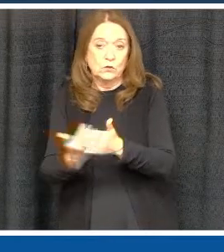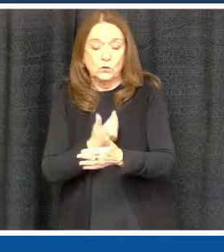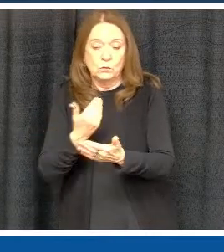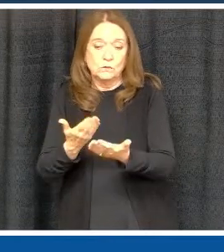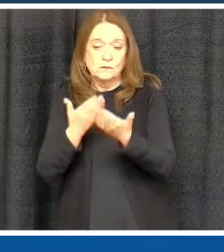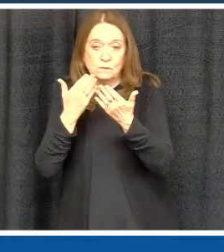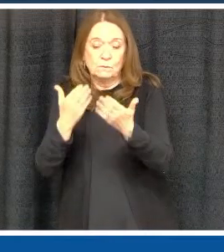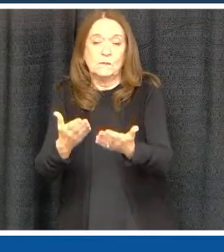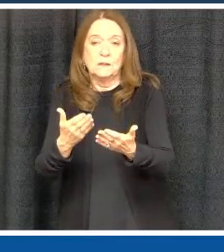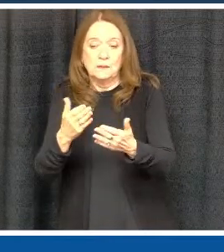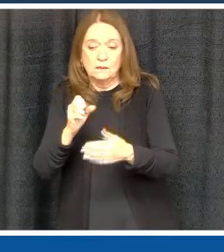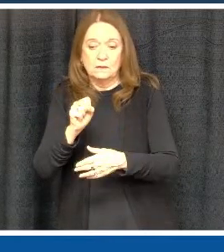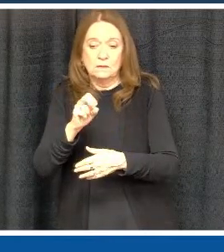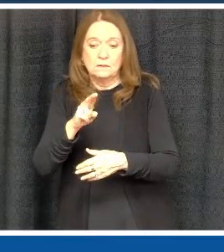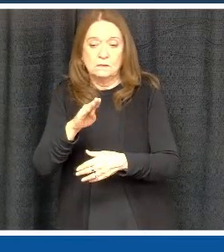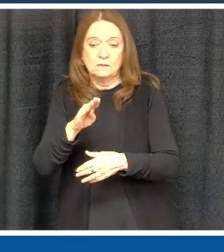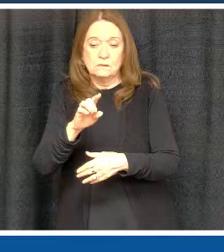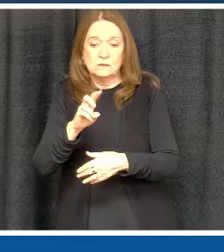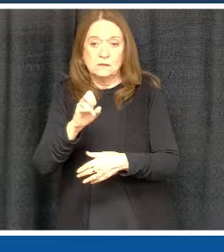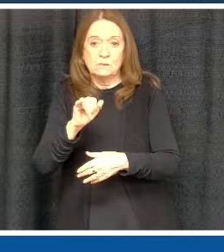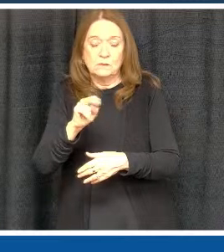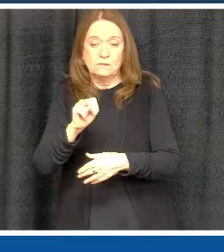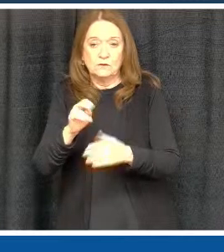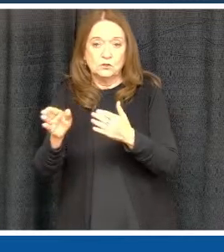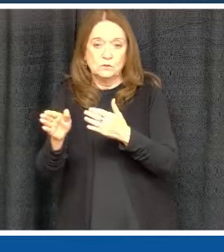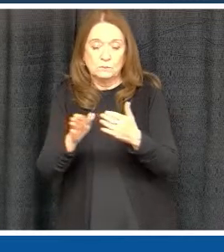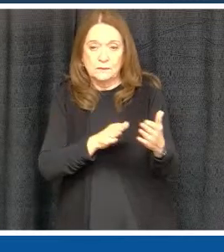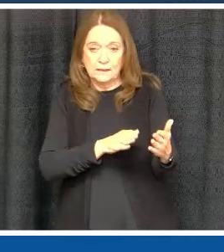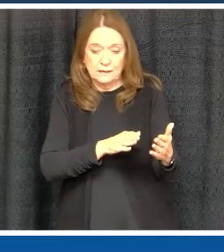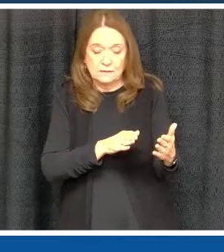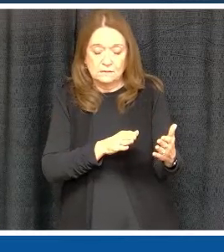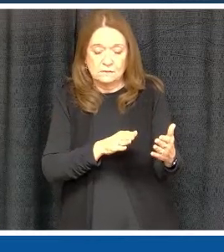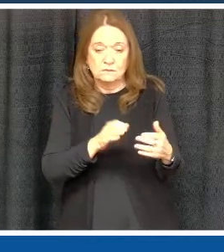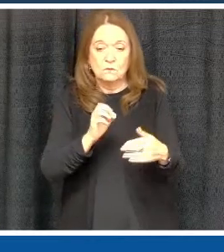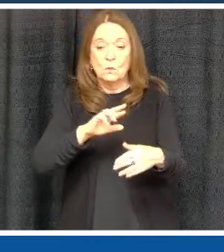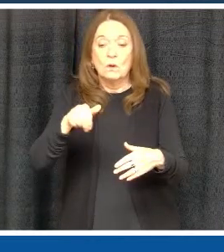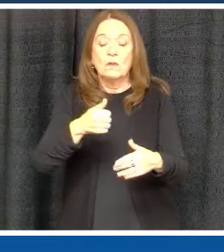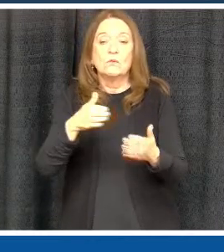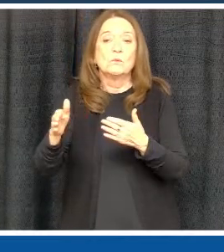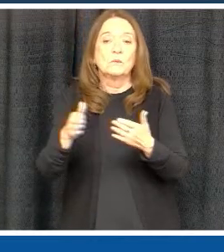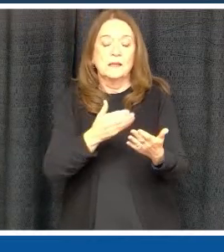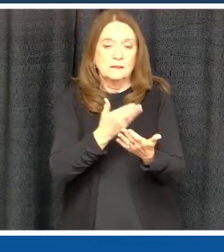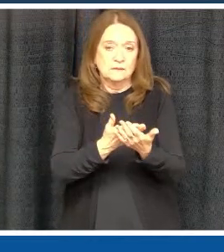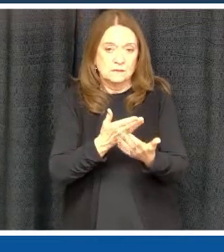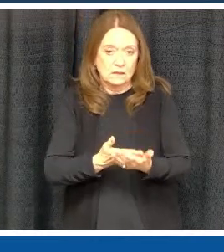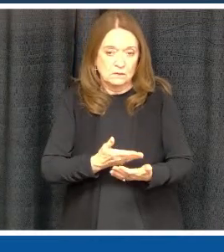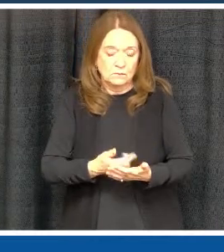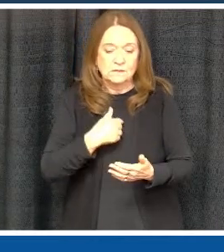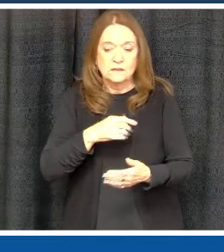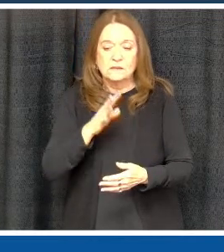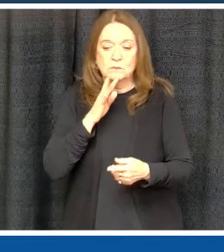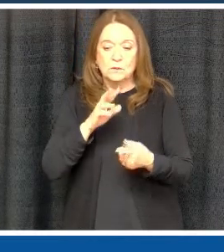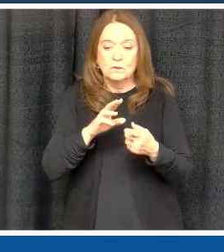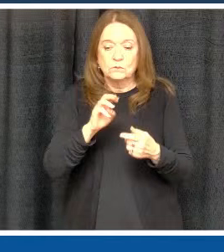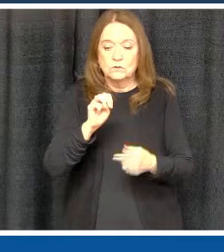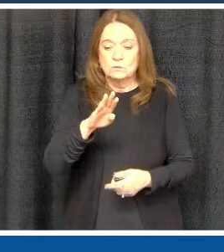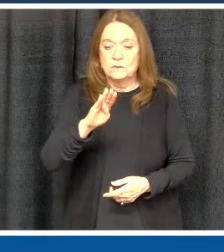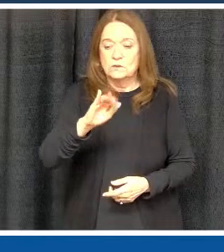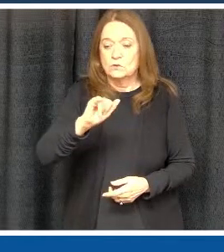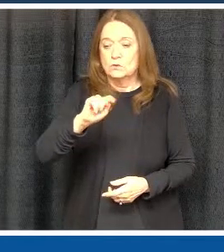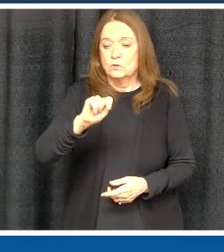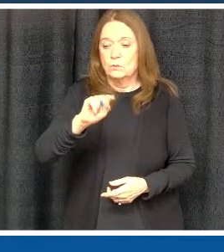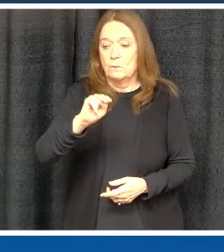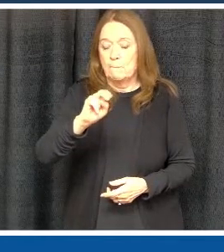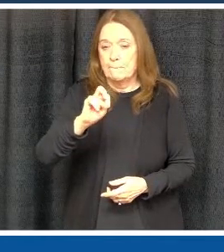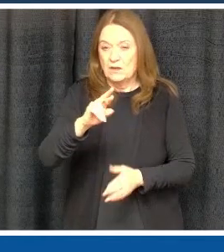preliminary subdivision plats or site plans other than planning or other planning documents. I spoke to Mr. Bittner, who